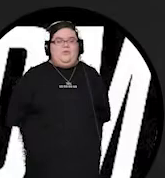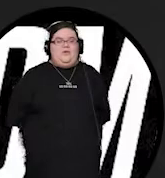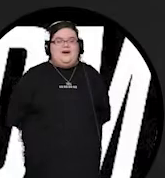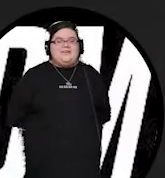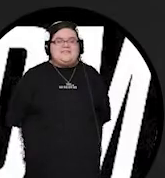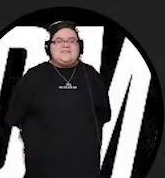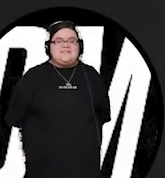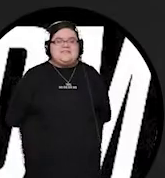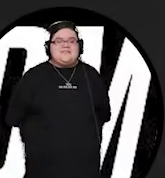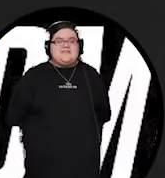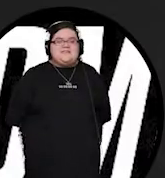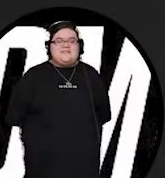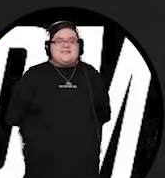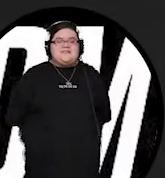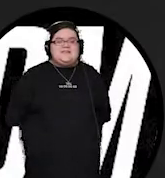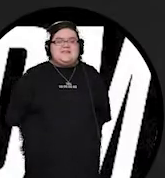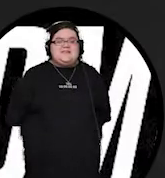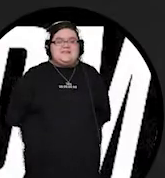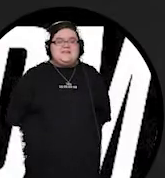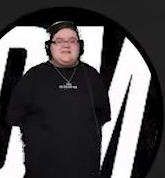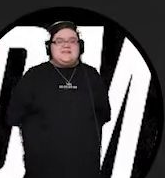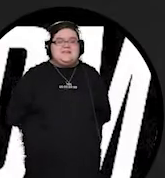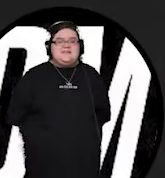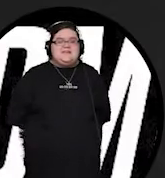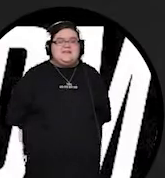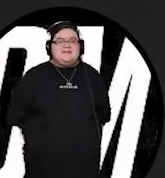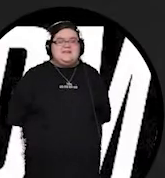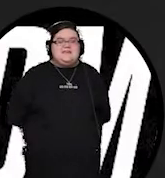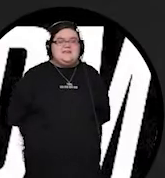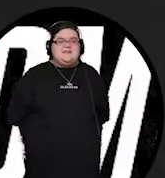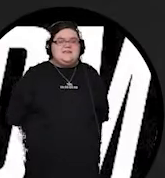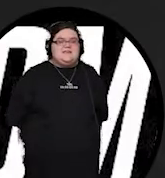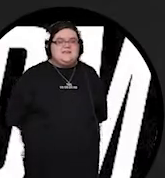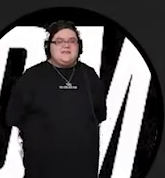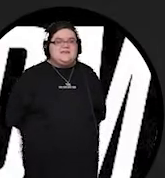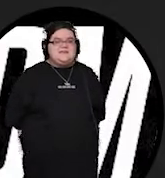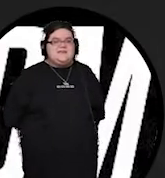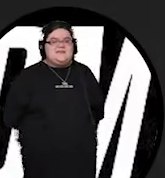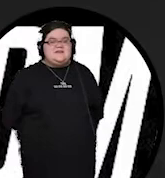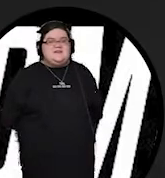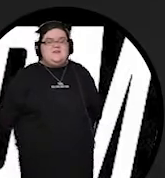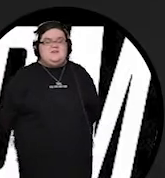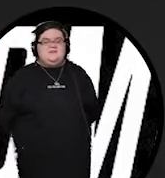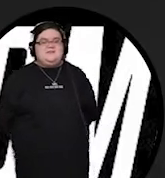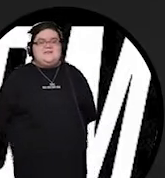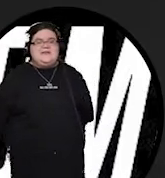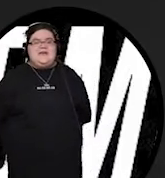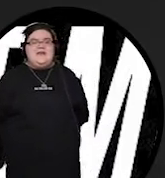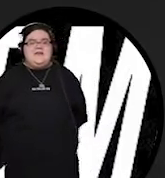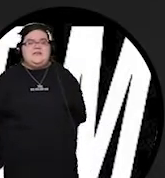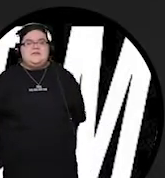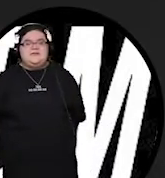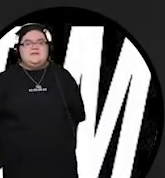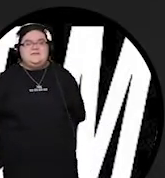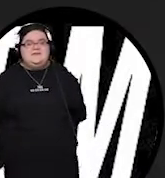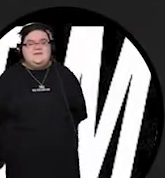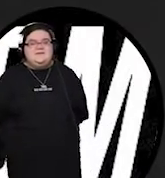my goodness. What? That's cruising for it. That's more weight on it, lad. That is a spine destruction. Holy